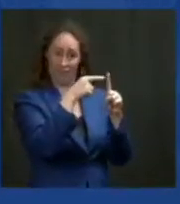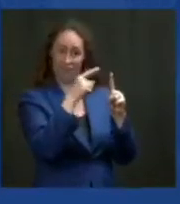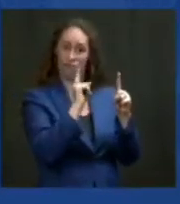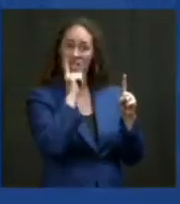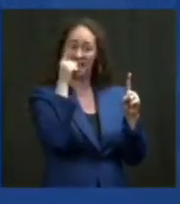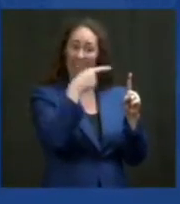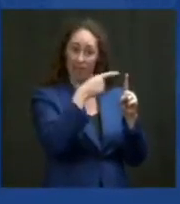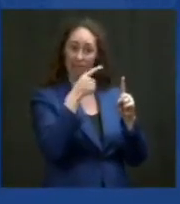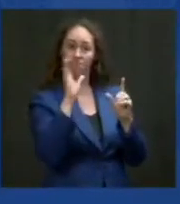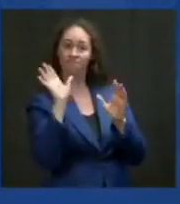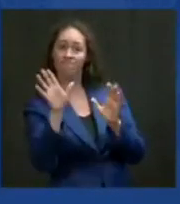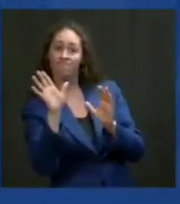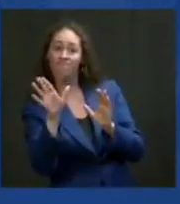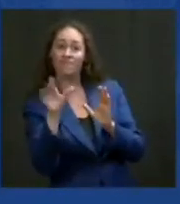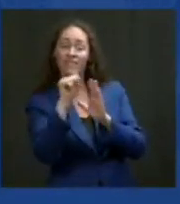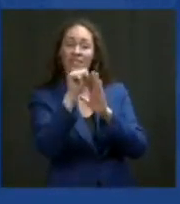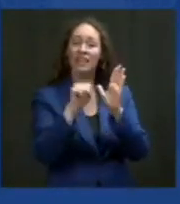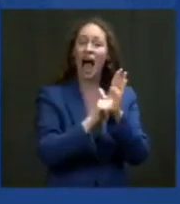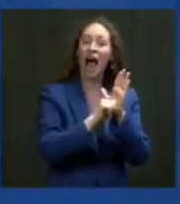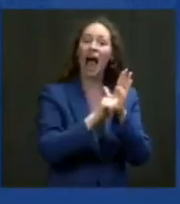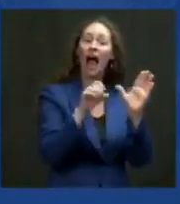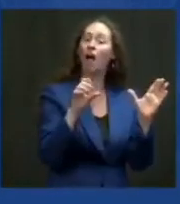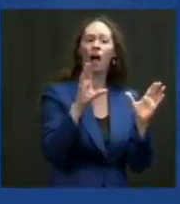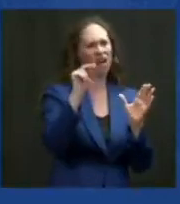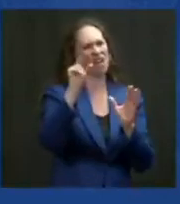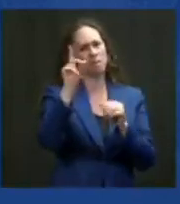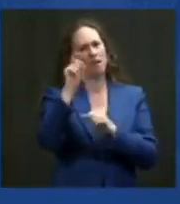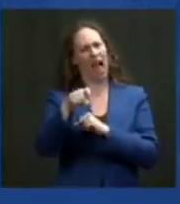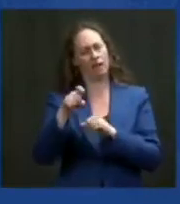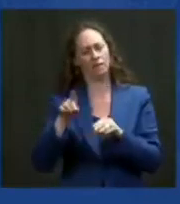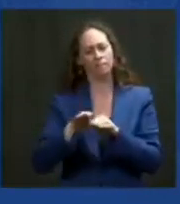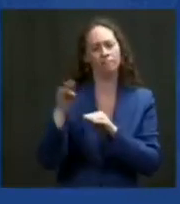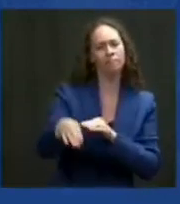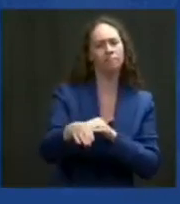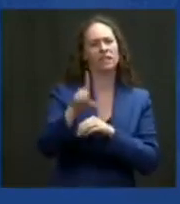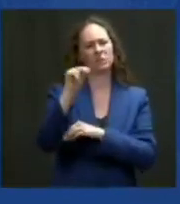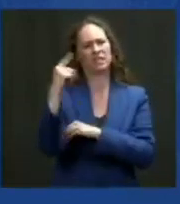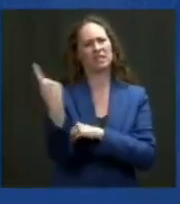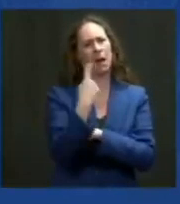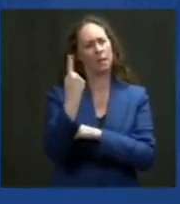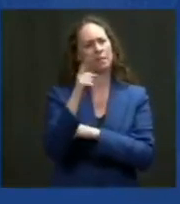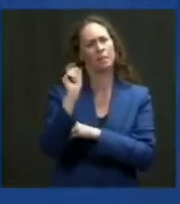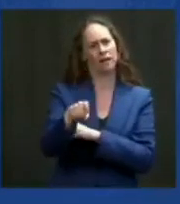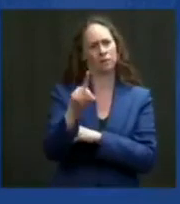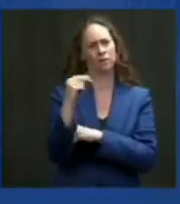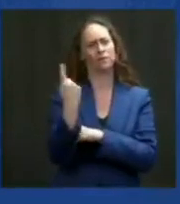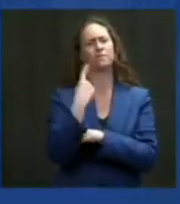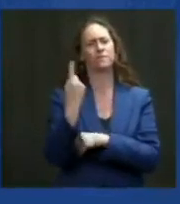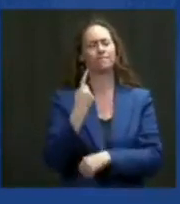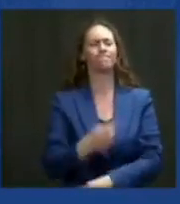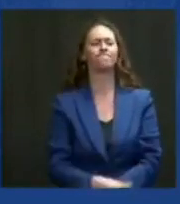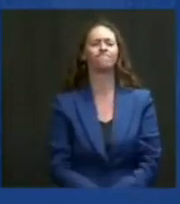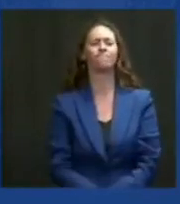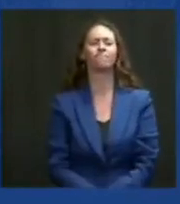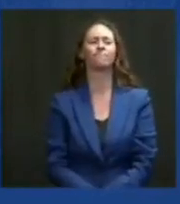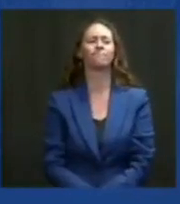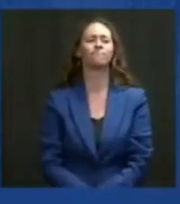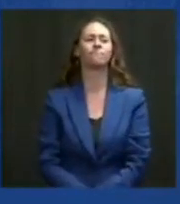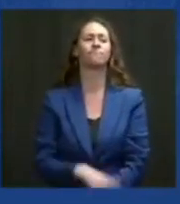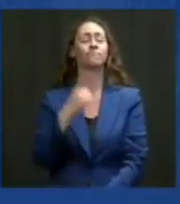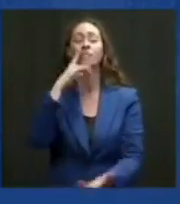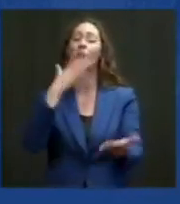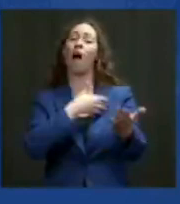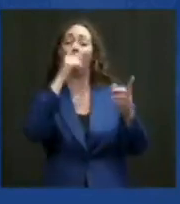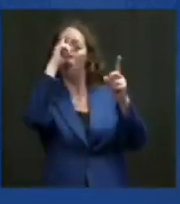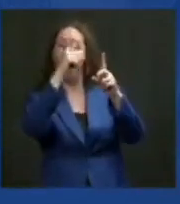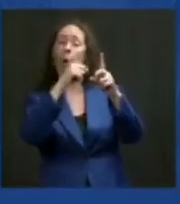Freedom is not a state, it's an act. And we must act, and we will act. For our cause is just, our vision is